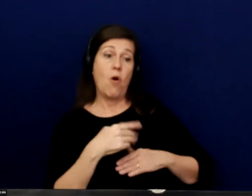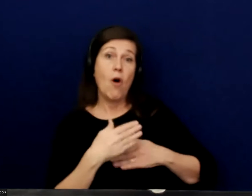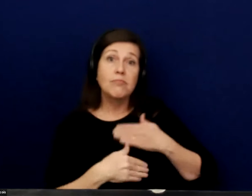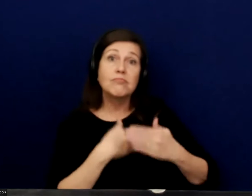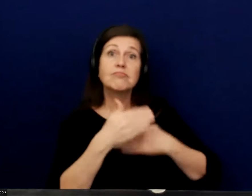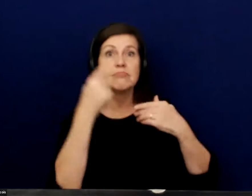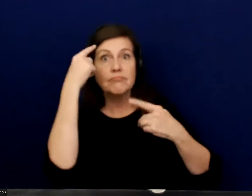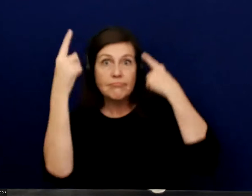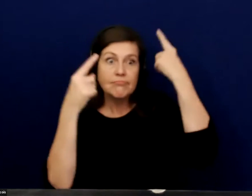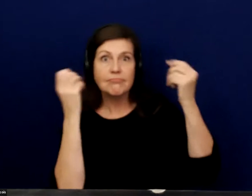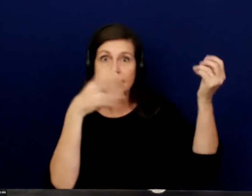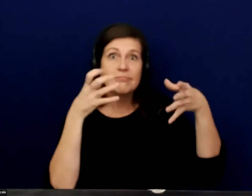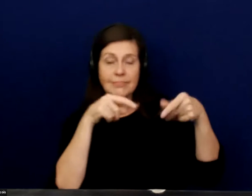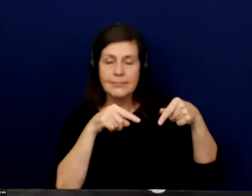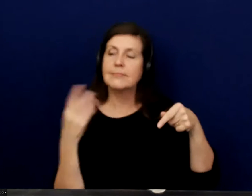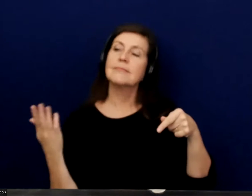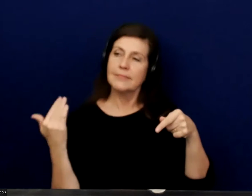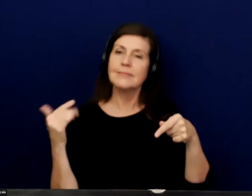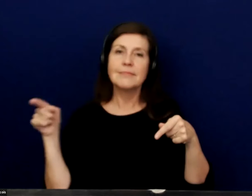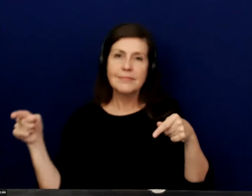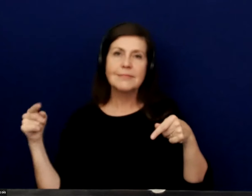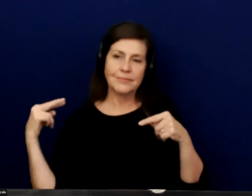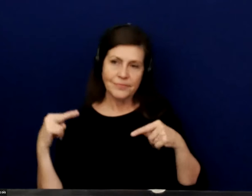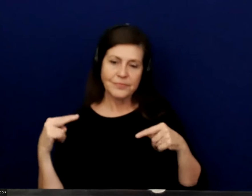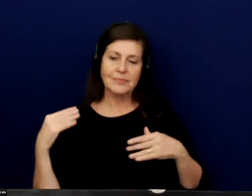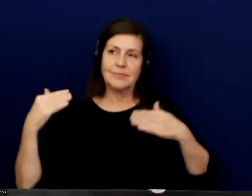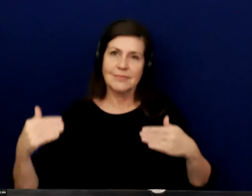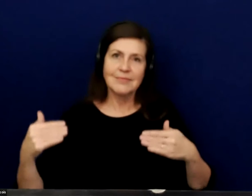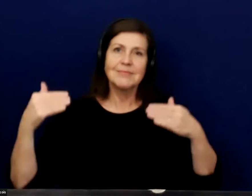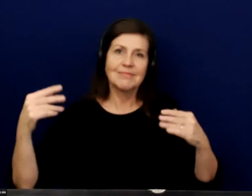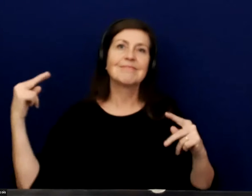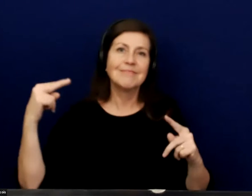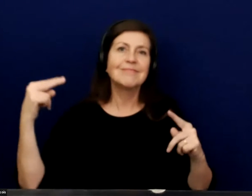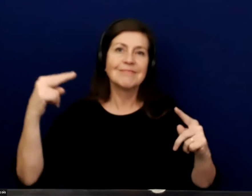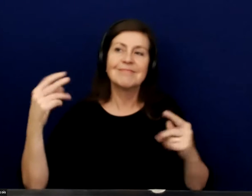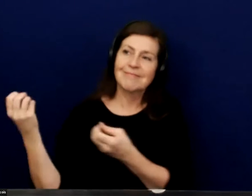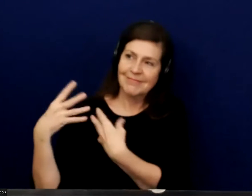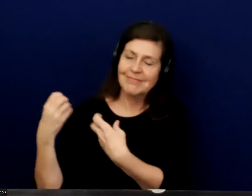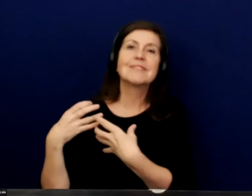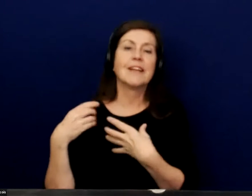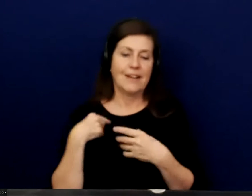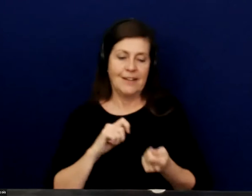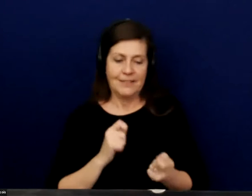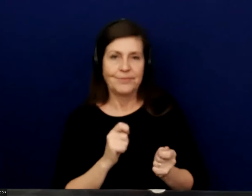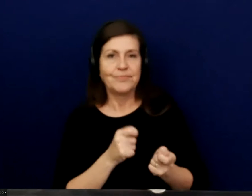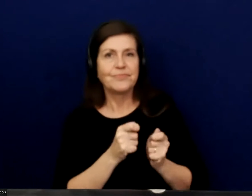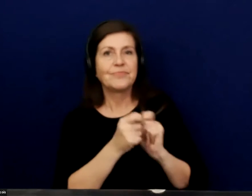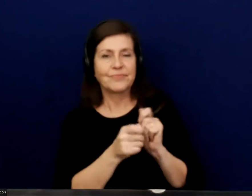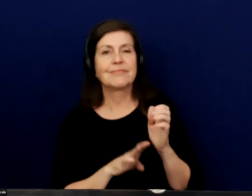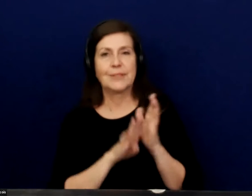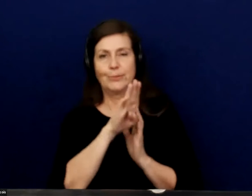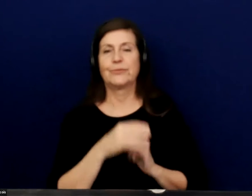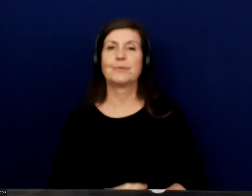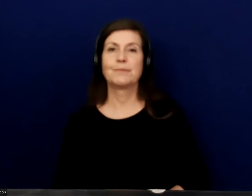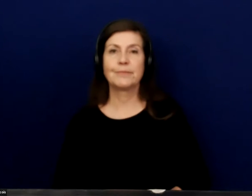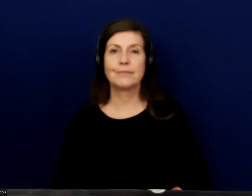point that that you should base your improvements on the actual user needs. So, is there anything